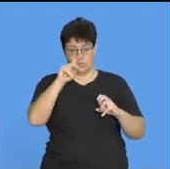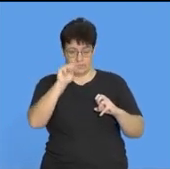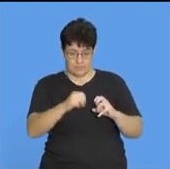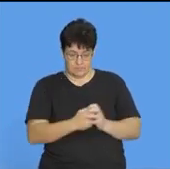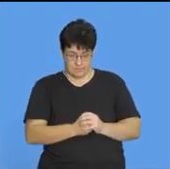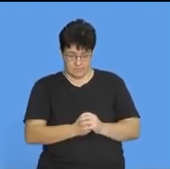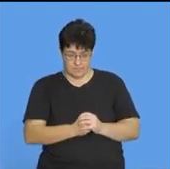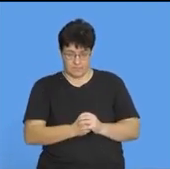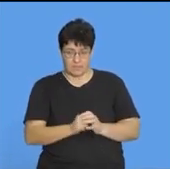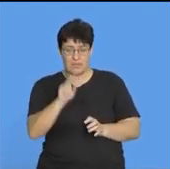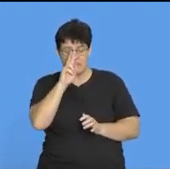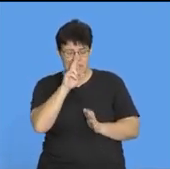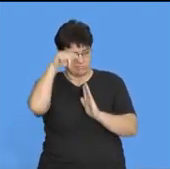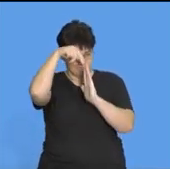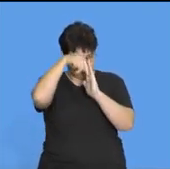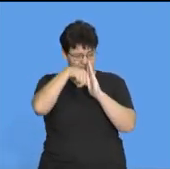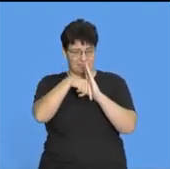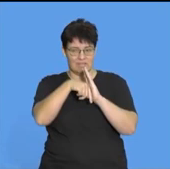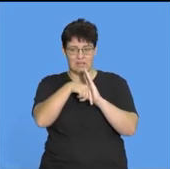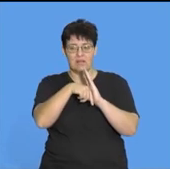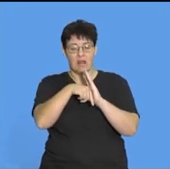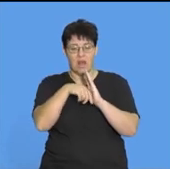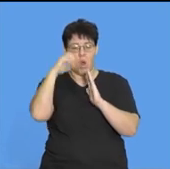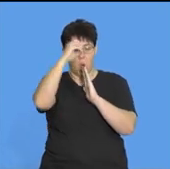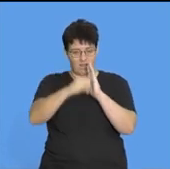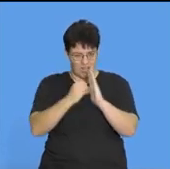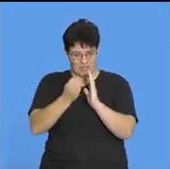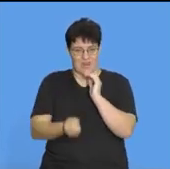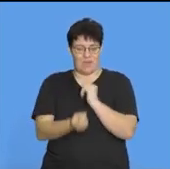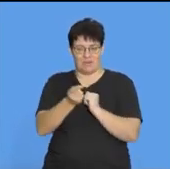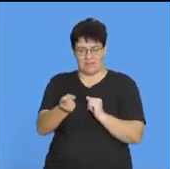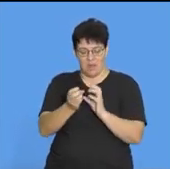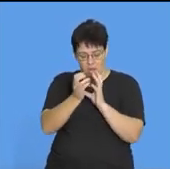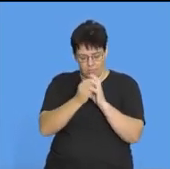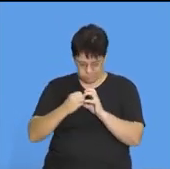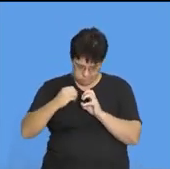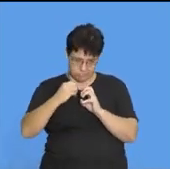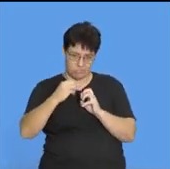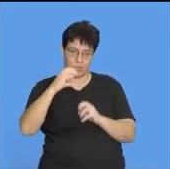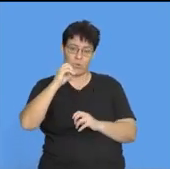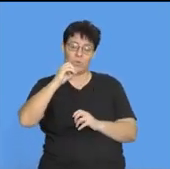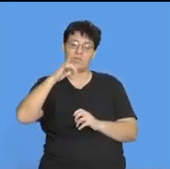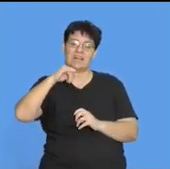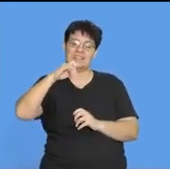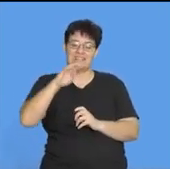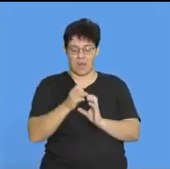You would see the details of ovulation in this image, where the oocyte is